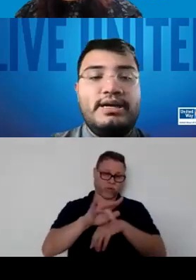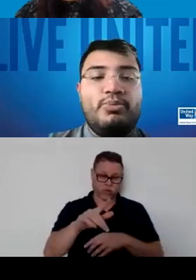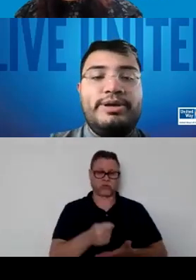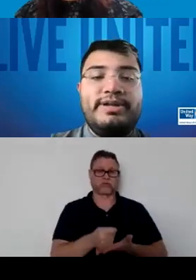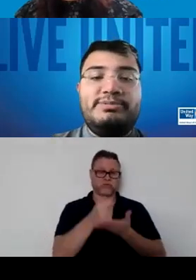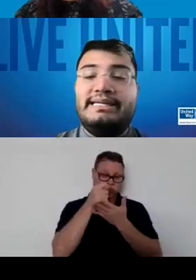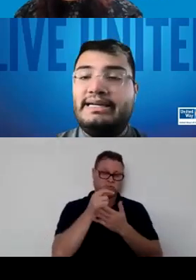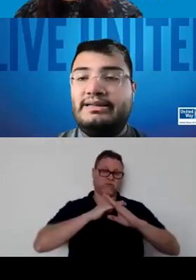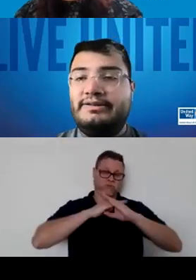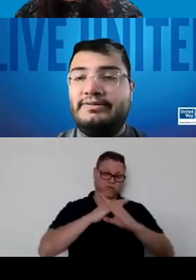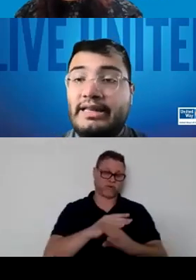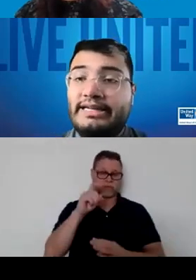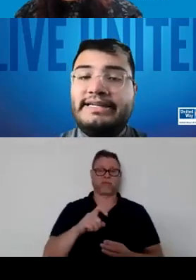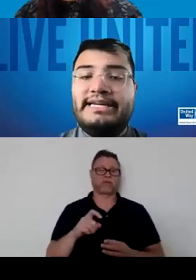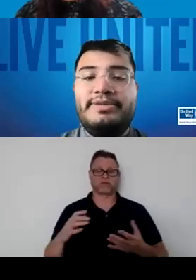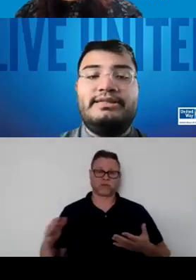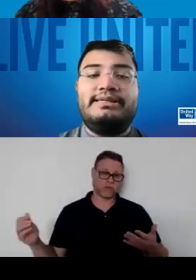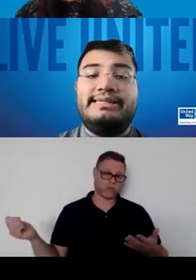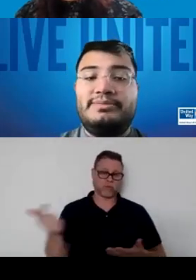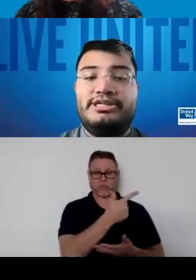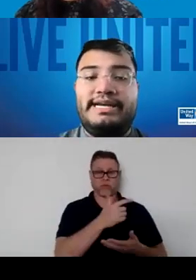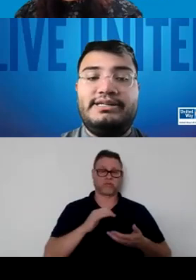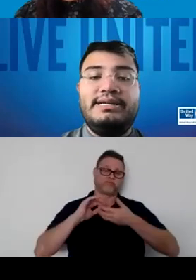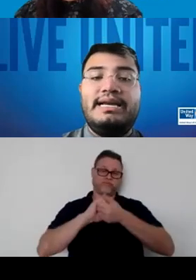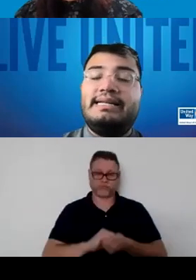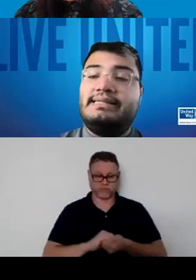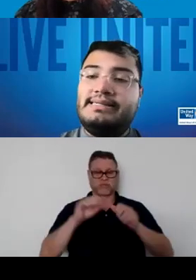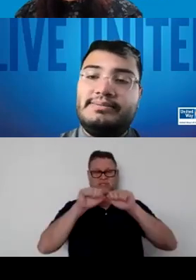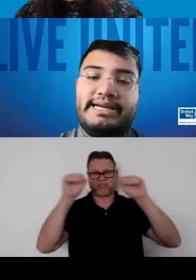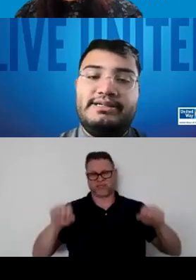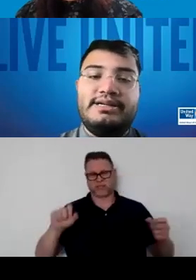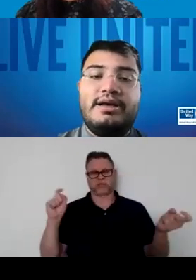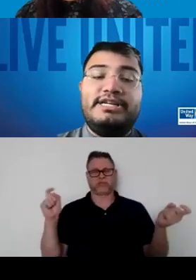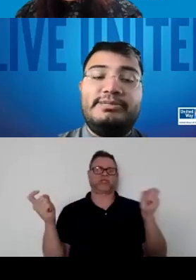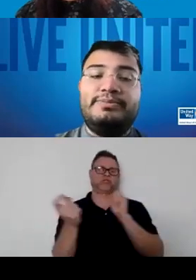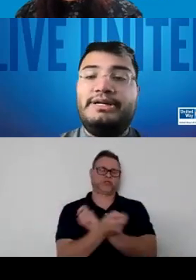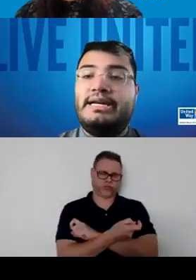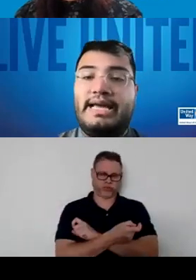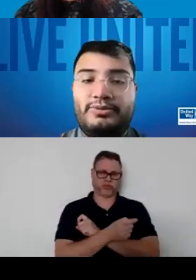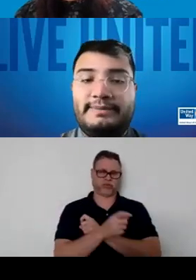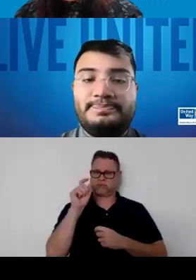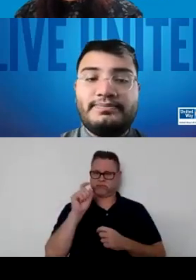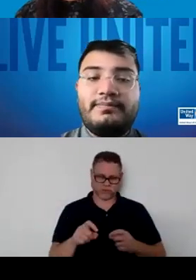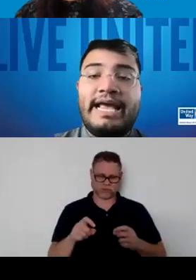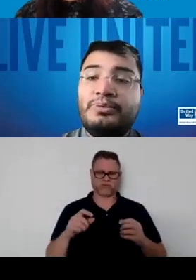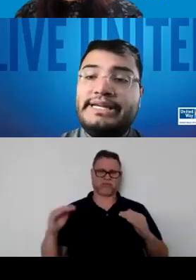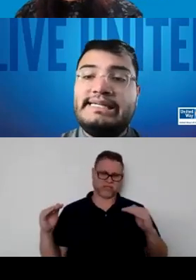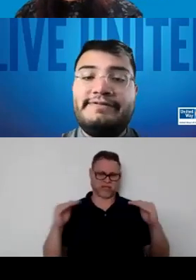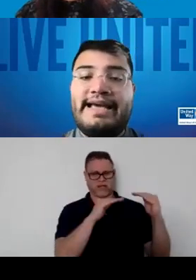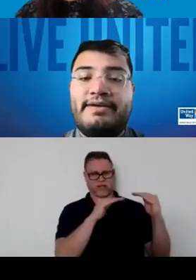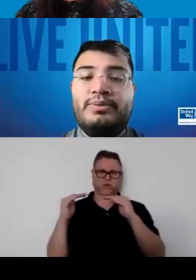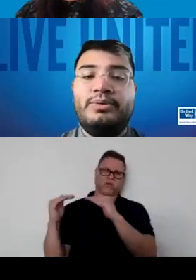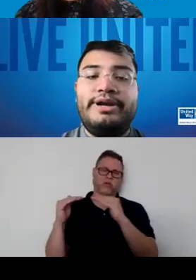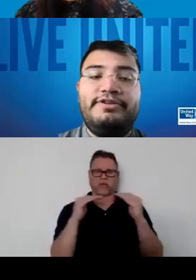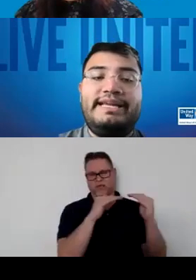prevention, we must be collectively committed to systems change. And that system change must be rooted in equity. Equity is